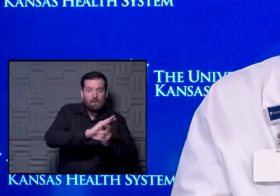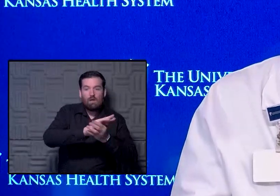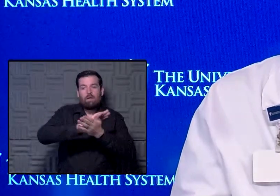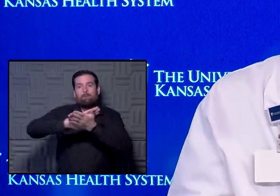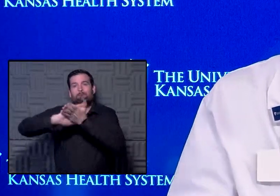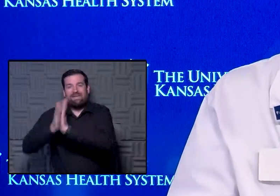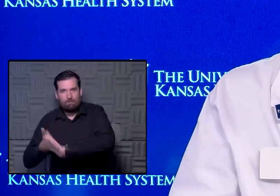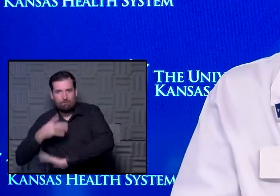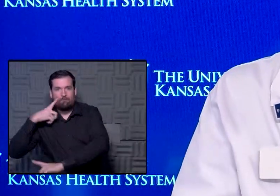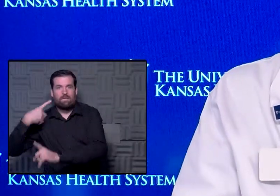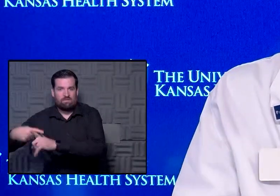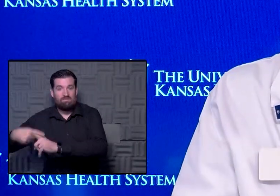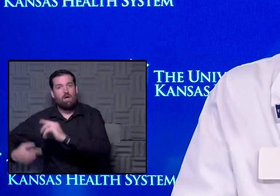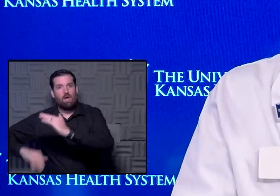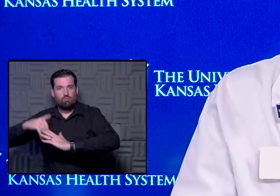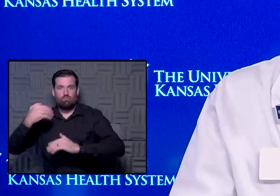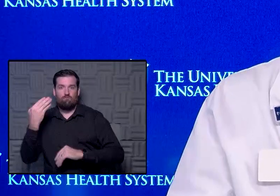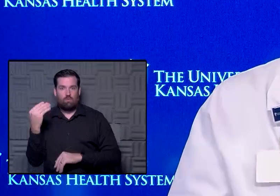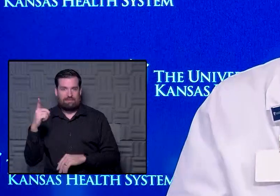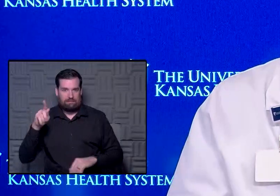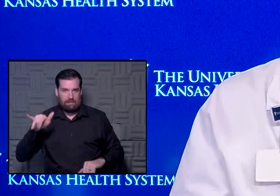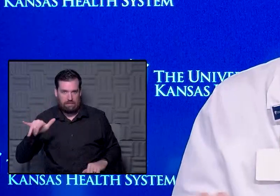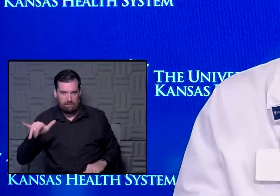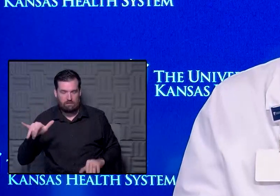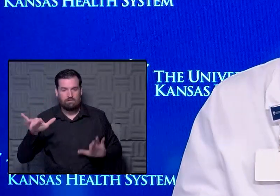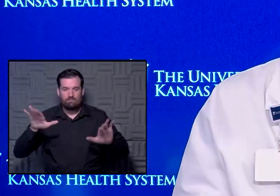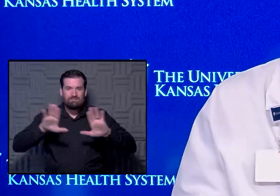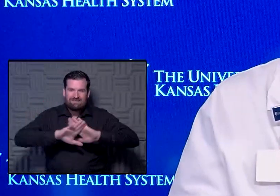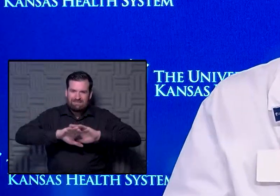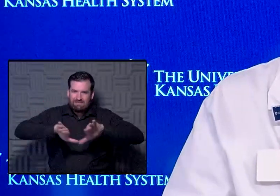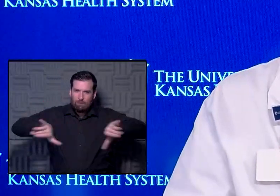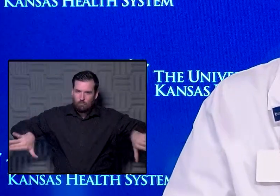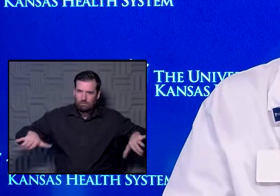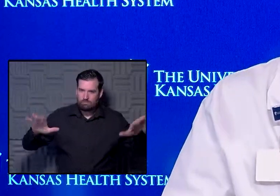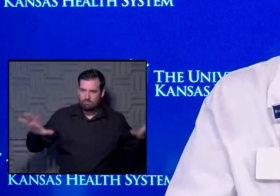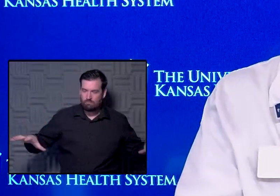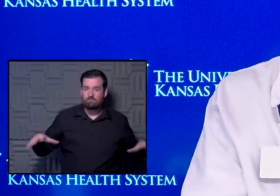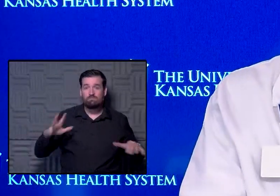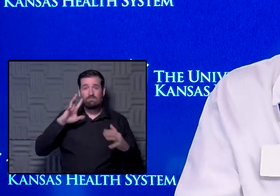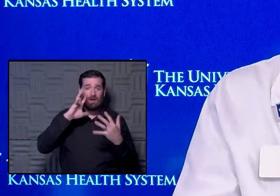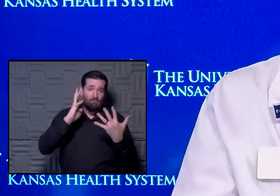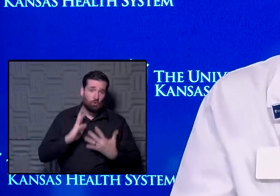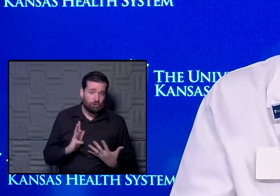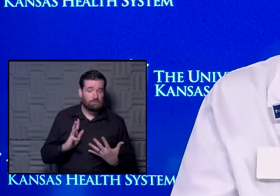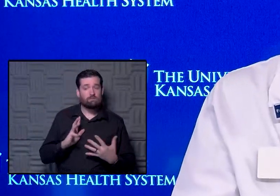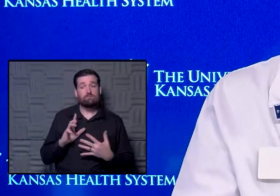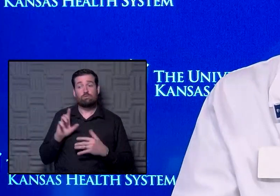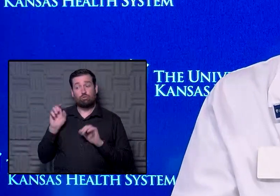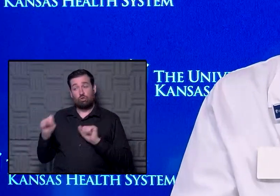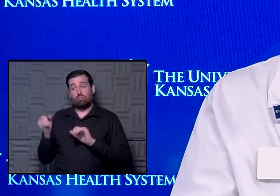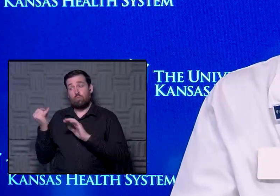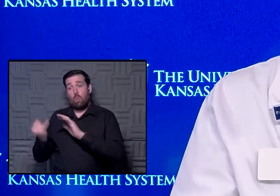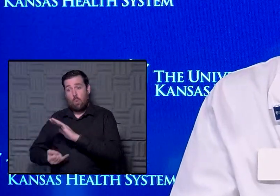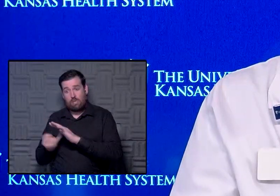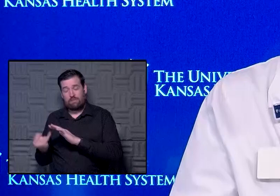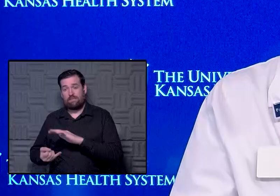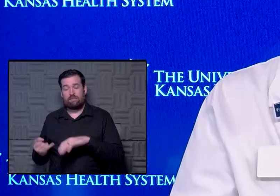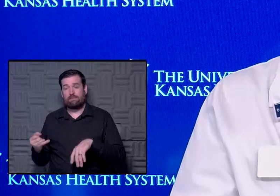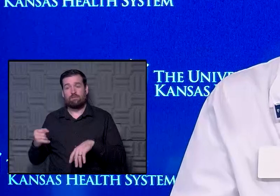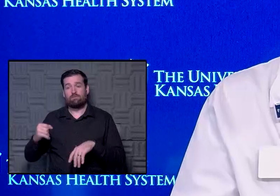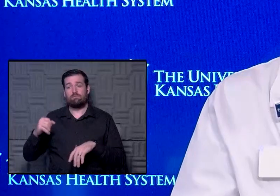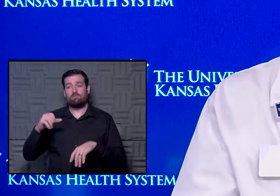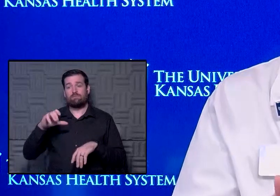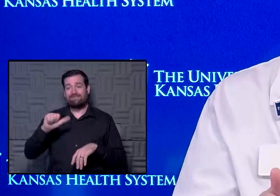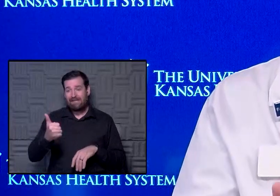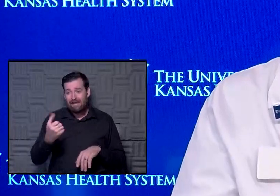become positive from that exposure. And so there's a difference. And unfortunately, you could be quarantined for 10 or 11 days